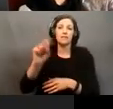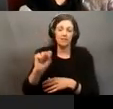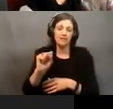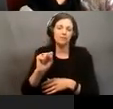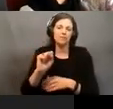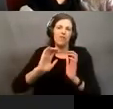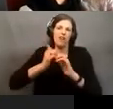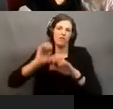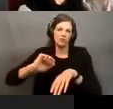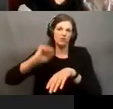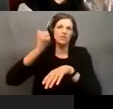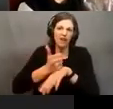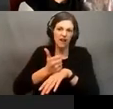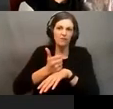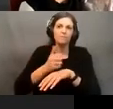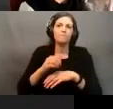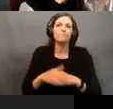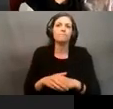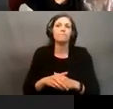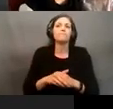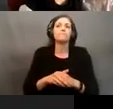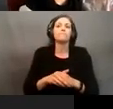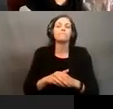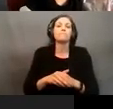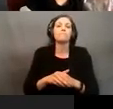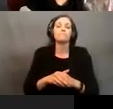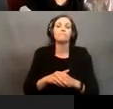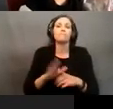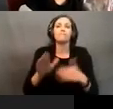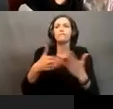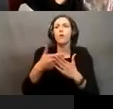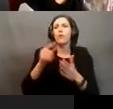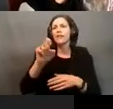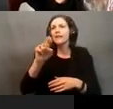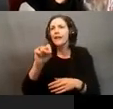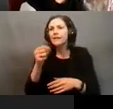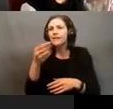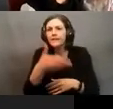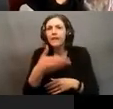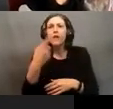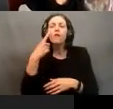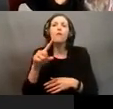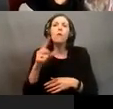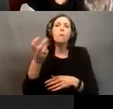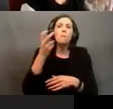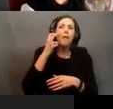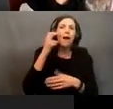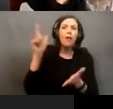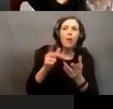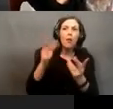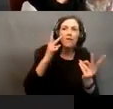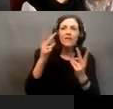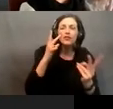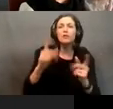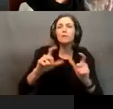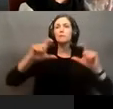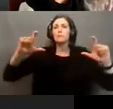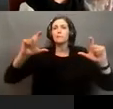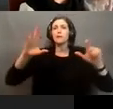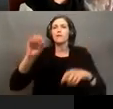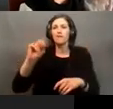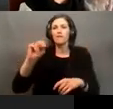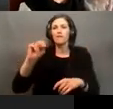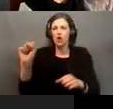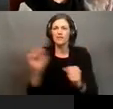iPresentation so that alt text is in there for blind low vision folks, big fonts, all of that. I'm not